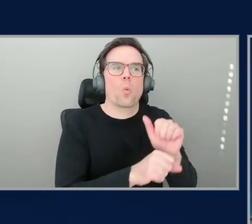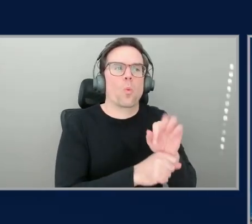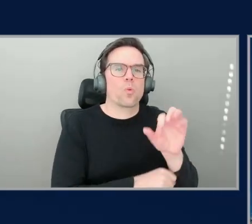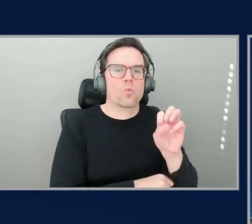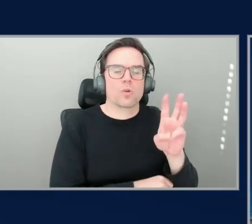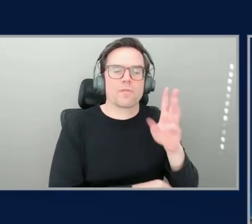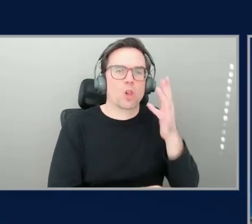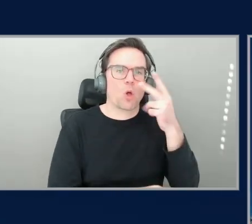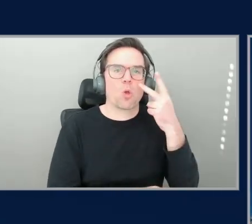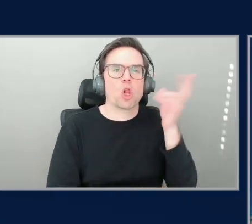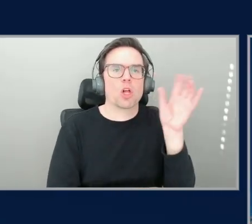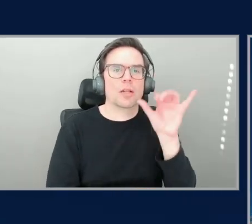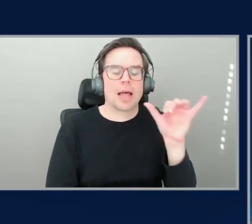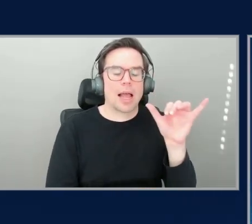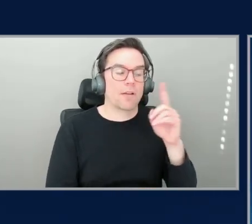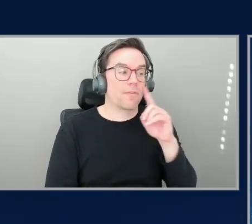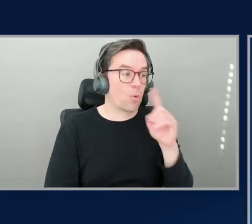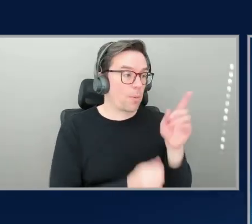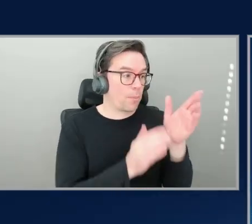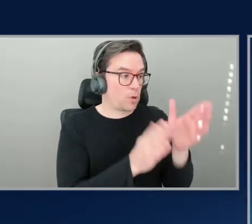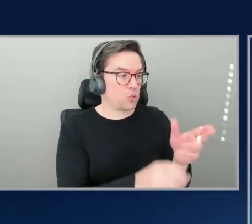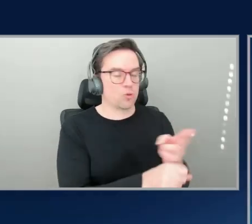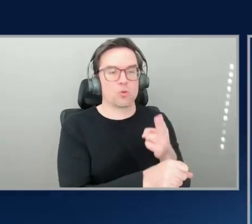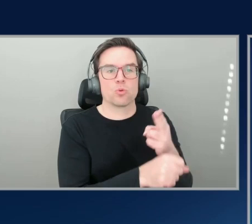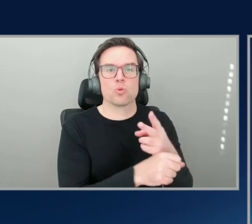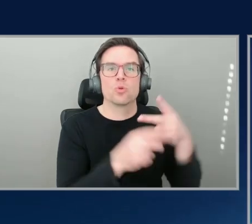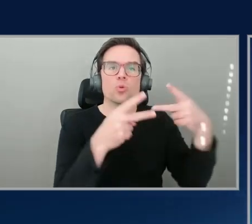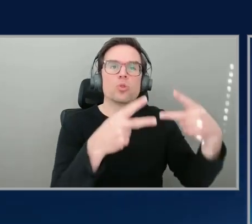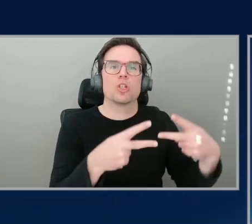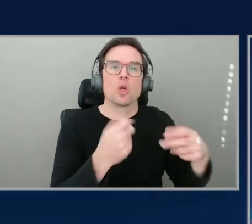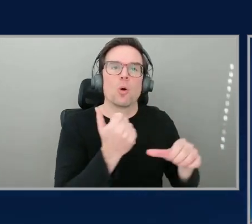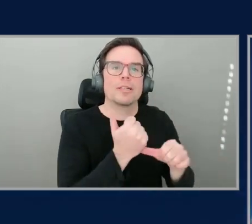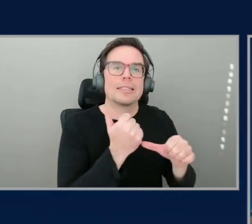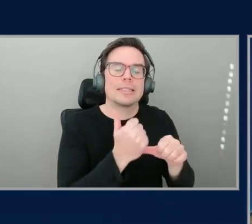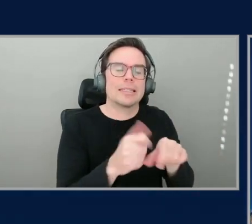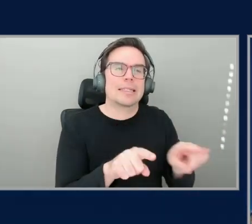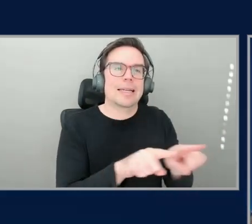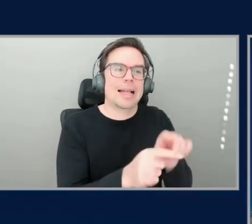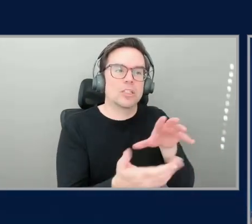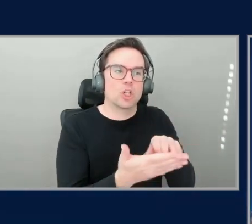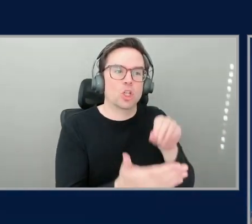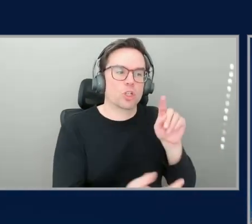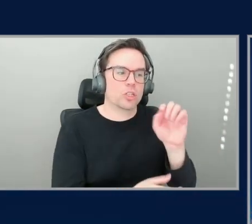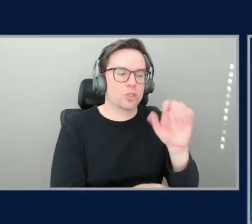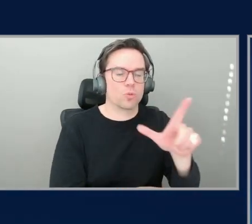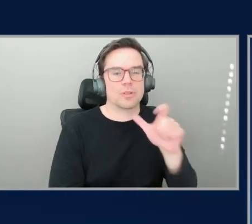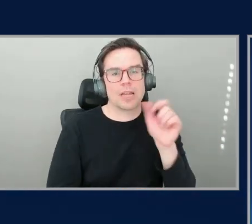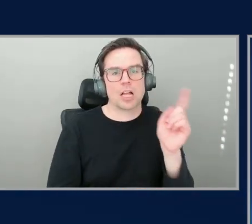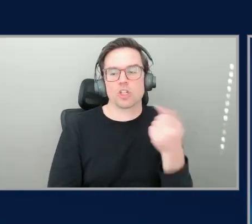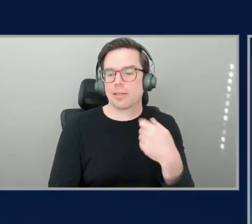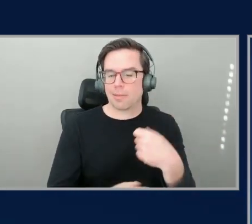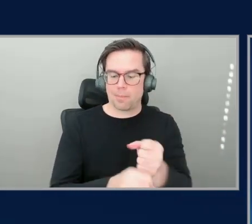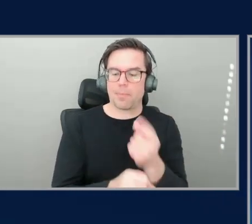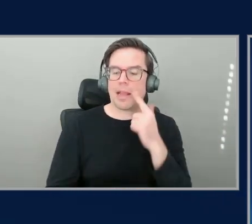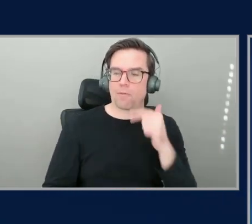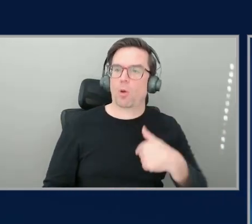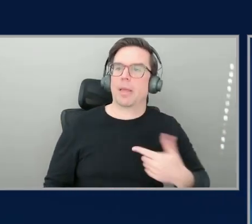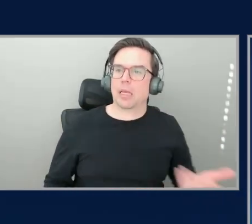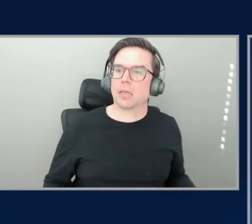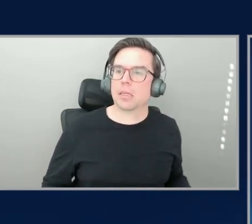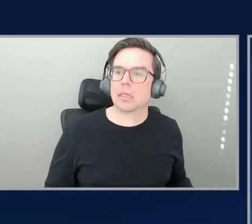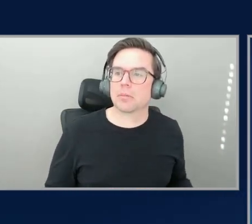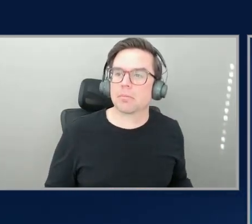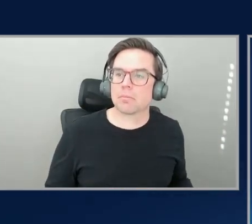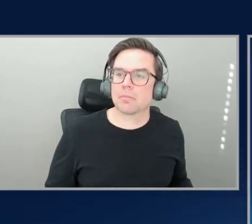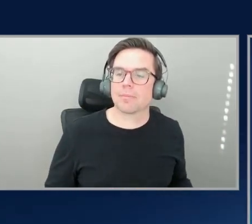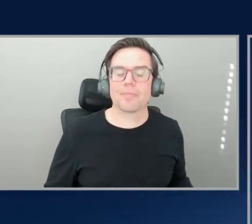assistant as a learning tool, not a just generate the code? So the key part here is start incremental.